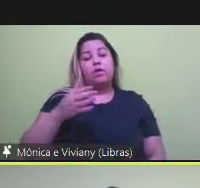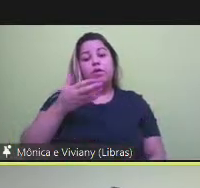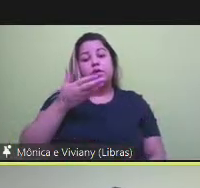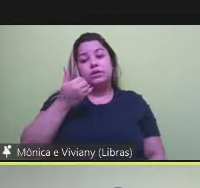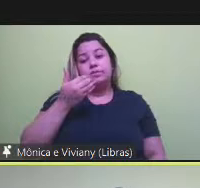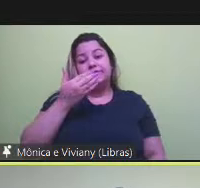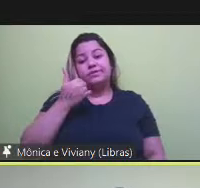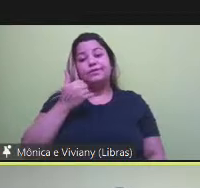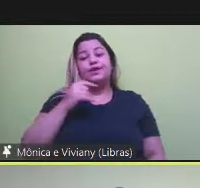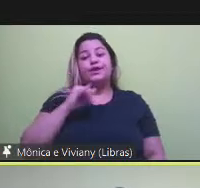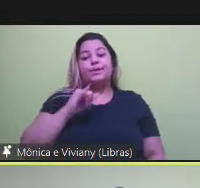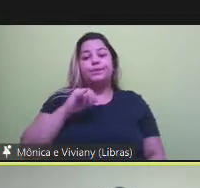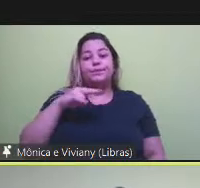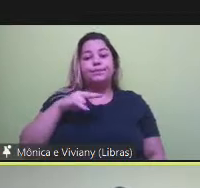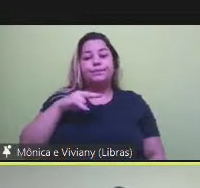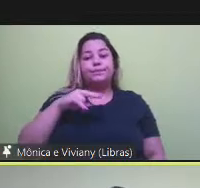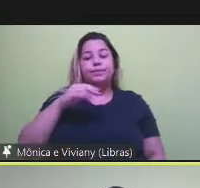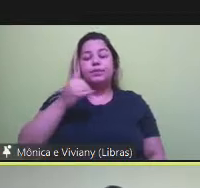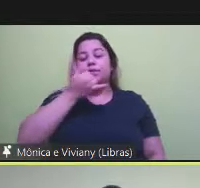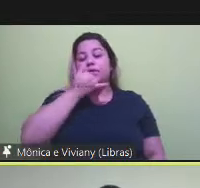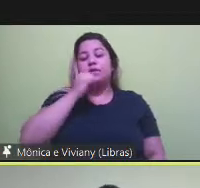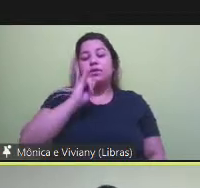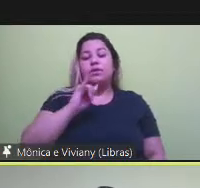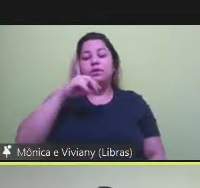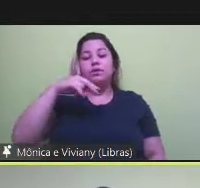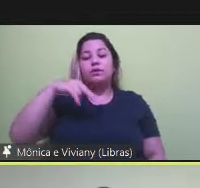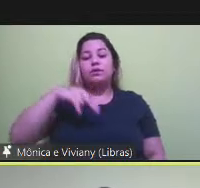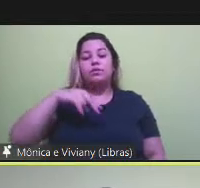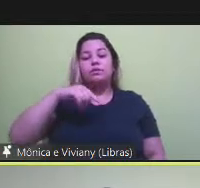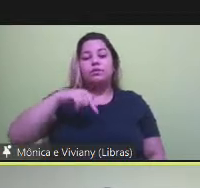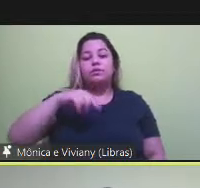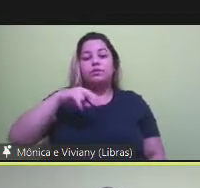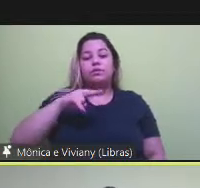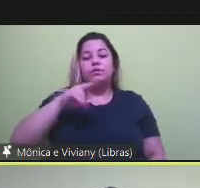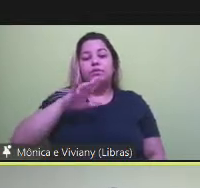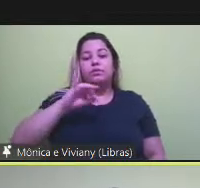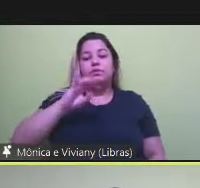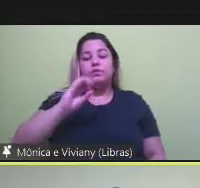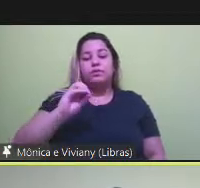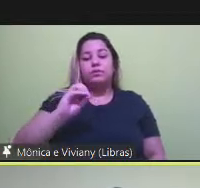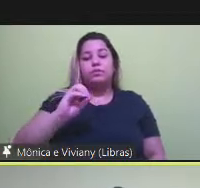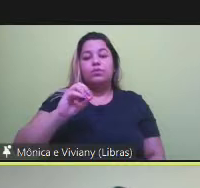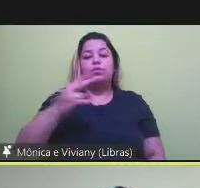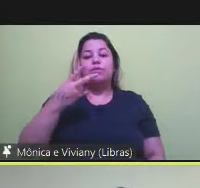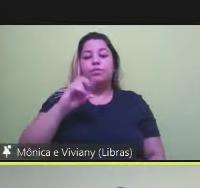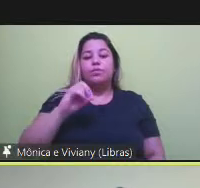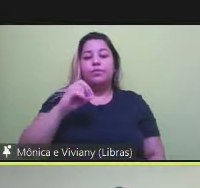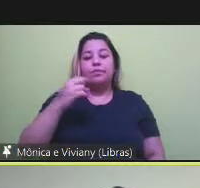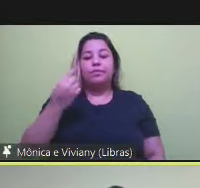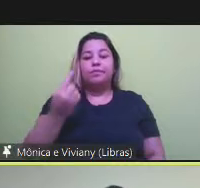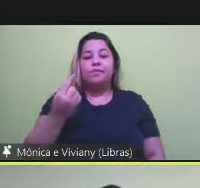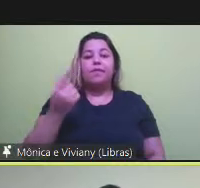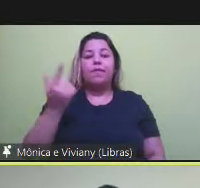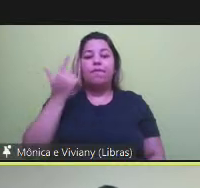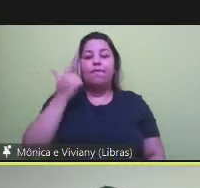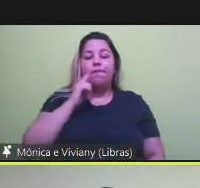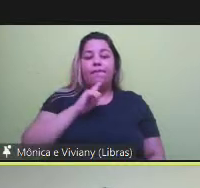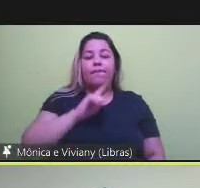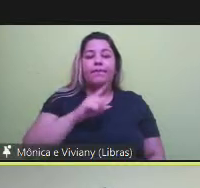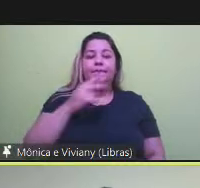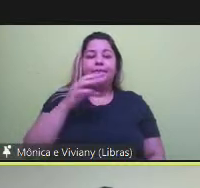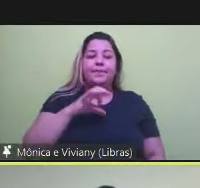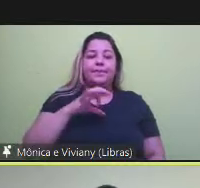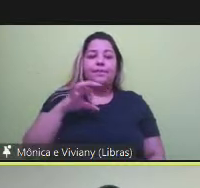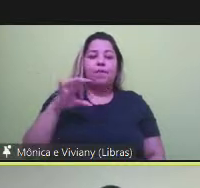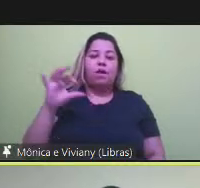and this measurement in children. And an important data is that in 2021, we were able